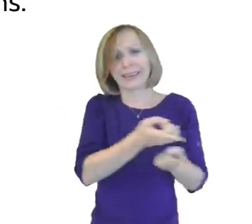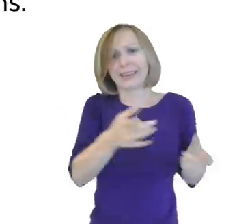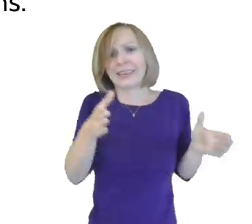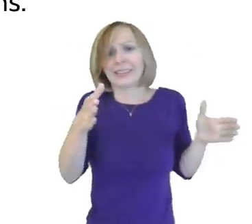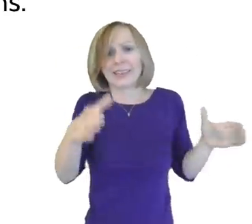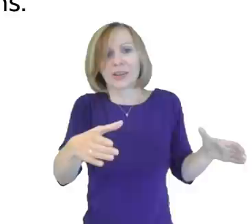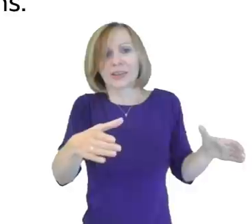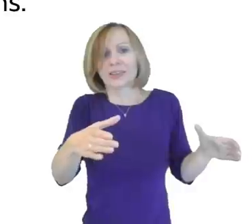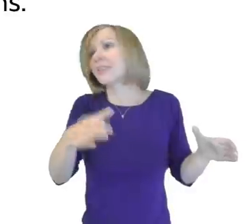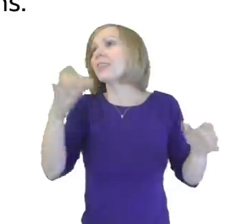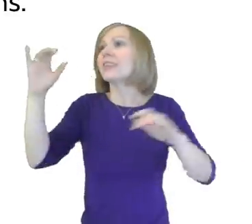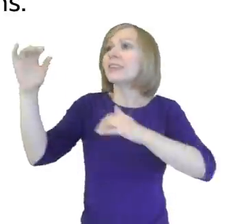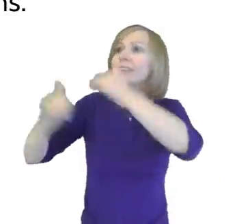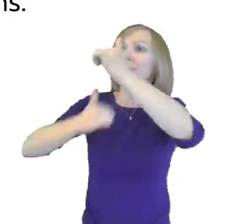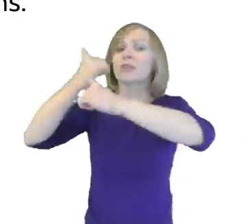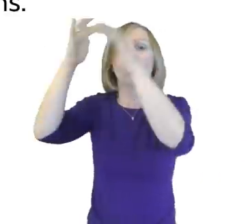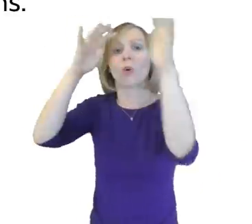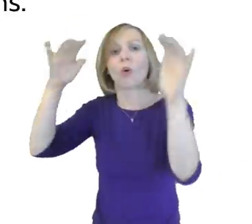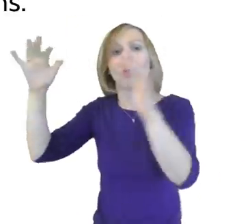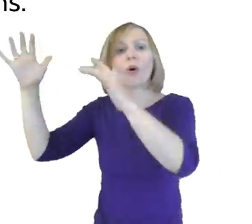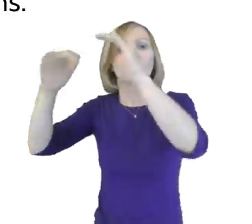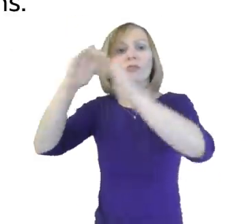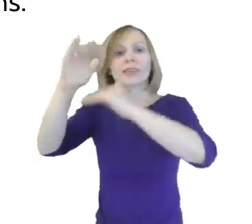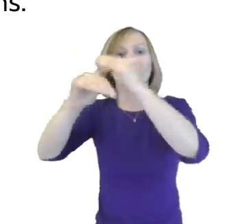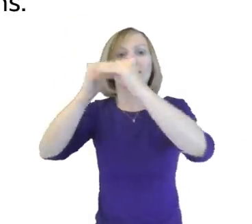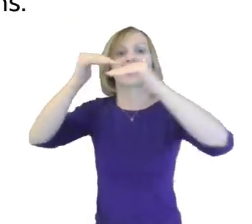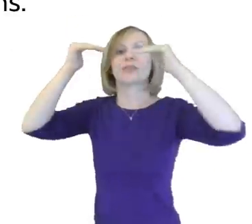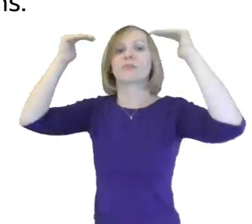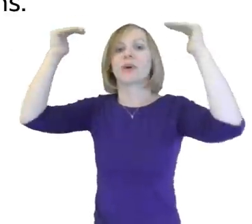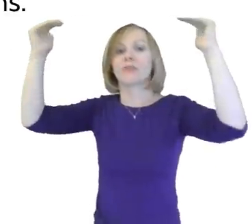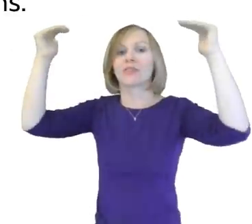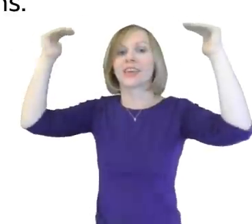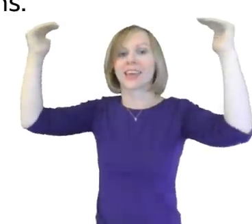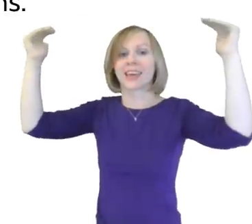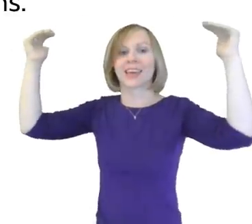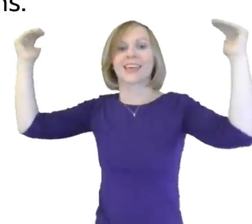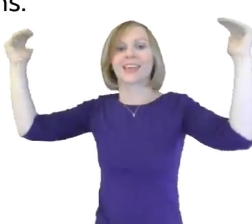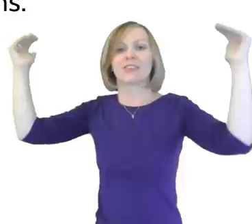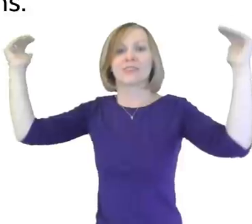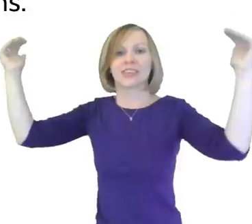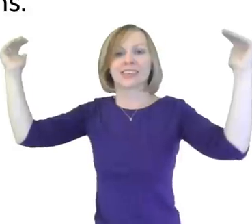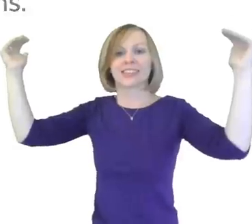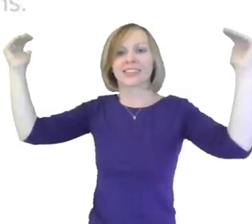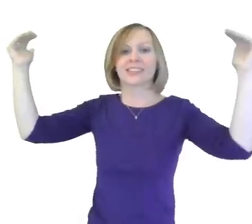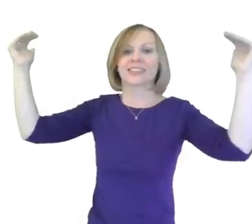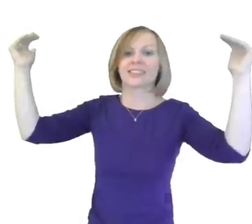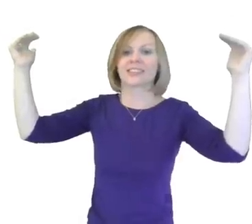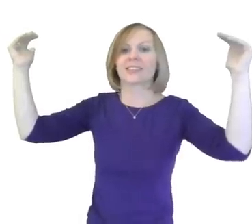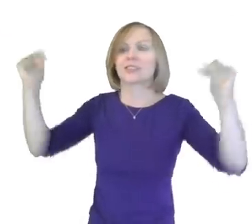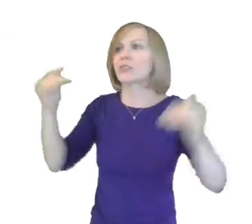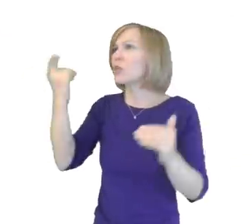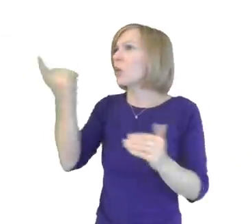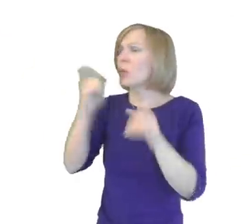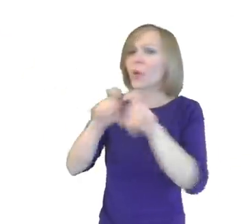all heathen, and his glory above the heavens.